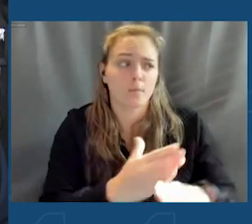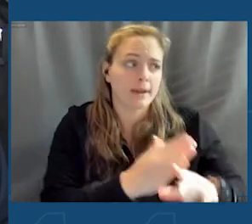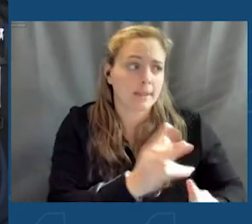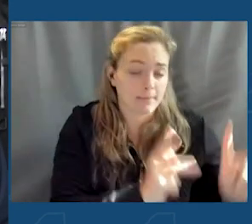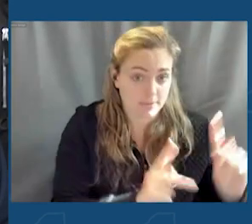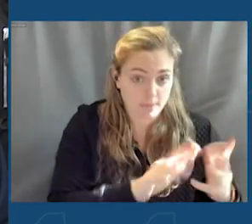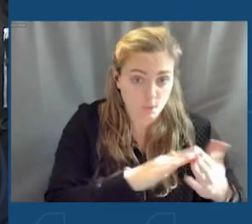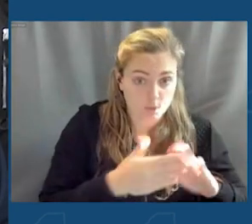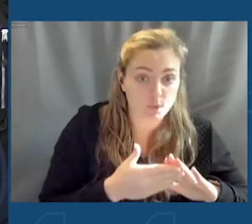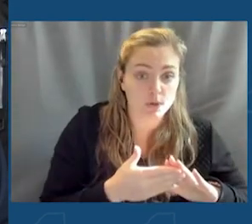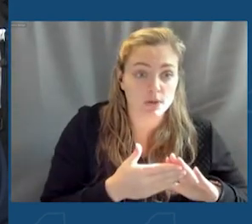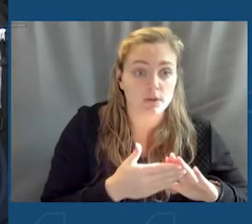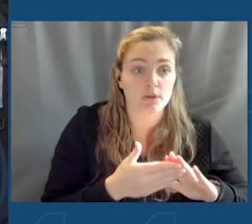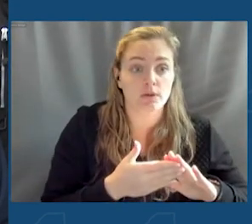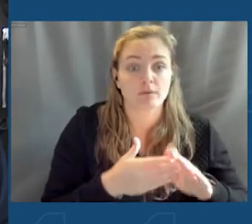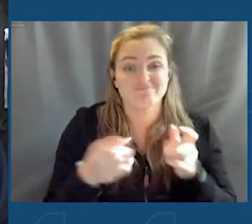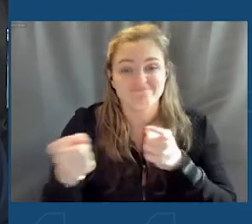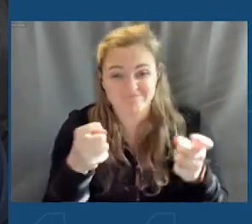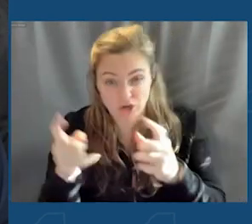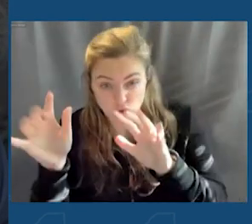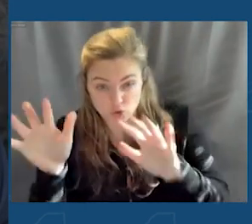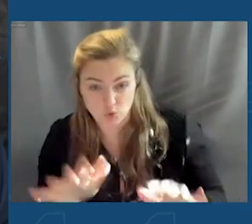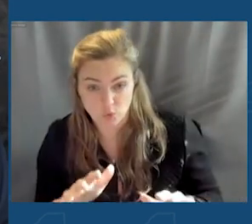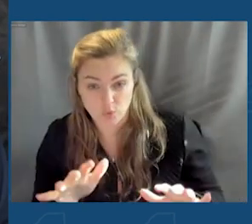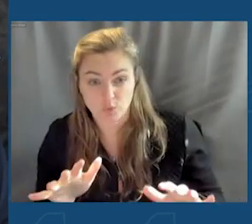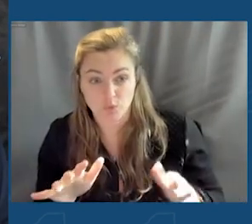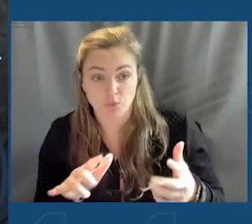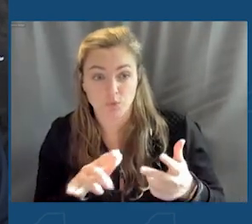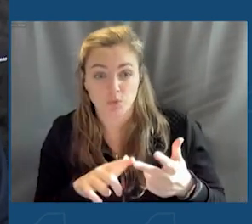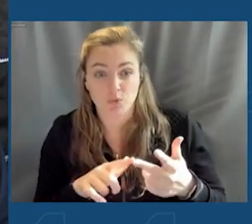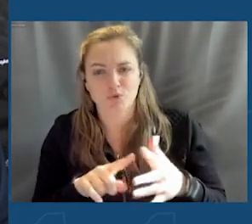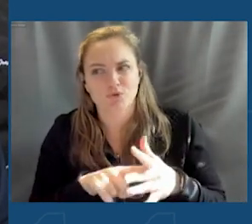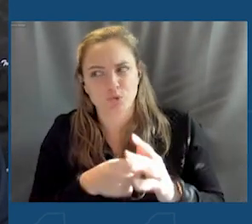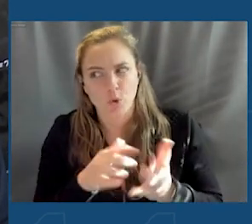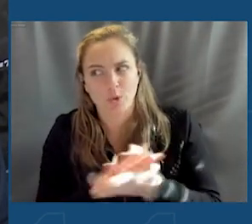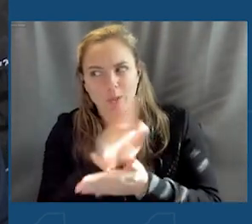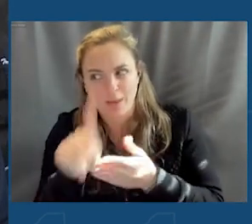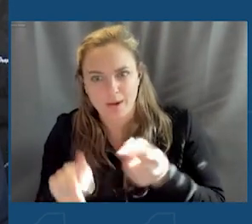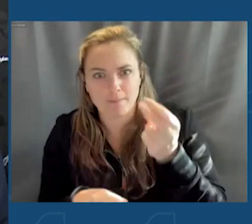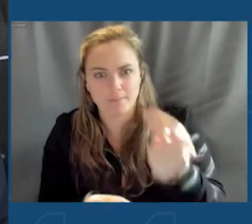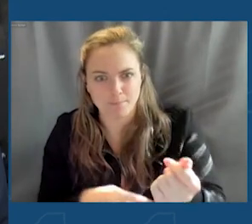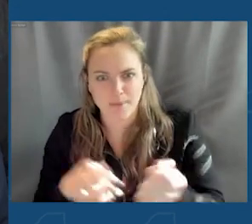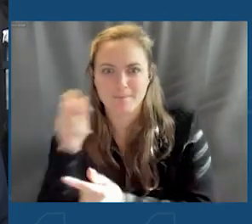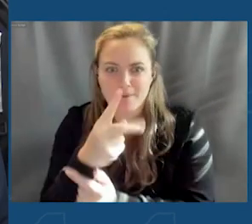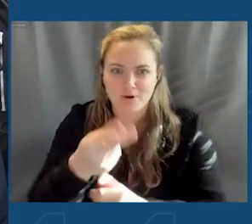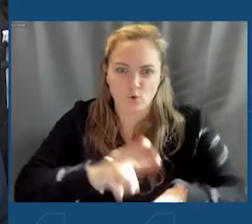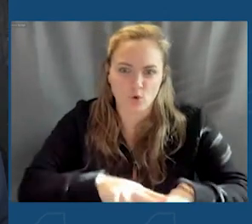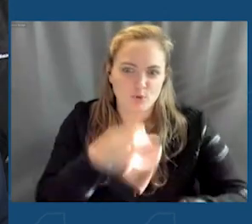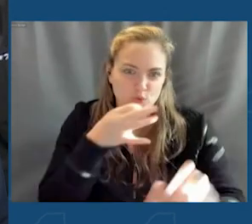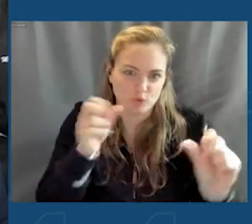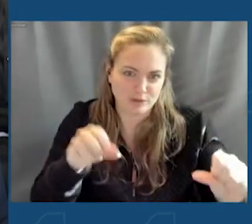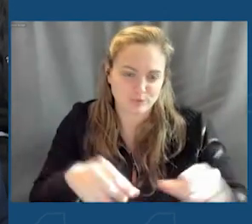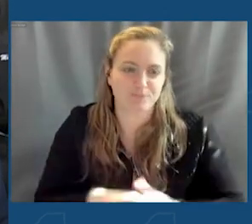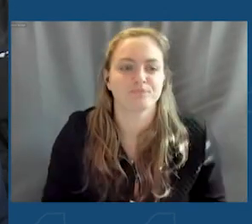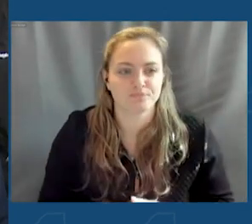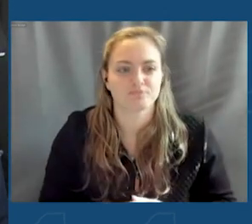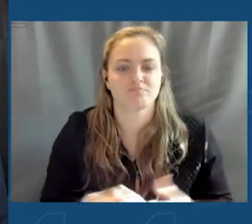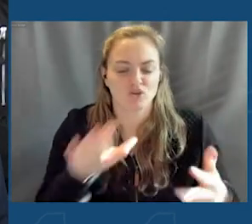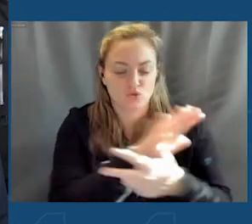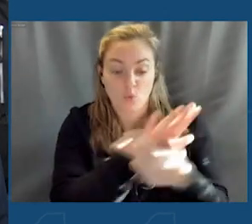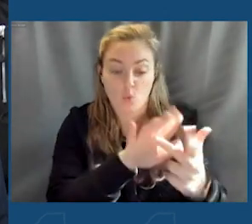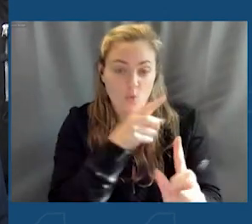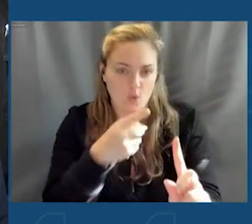community, manage the storm, begin the cleanup, and get back to normal as soon as possible. So those are our objectives